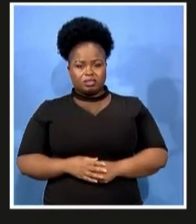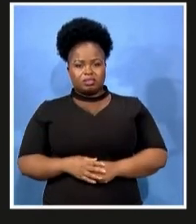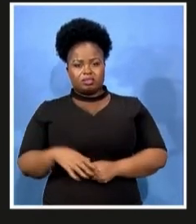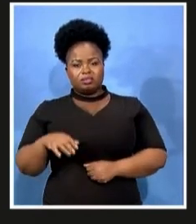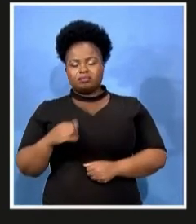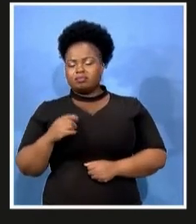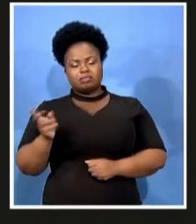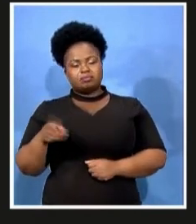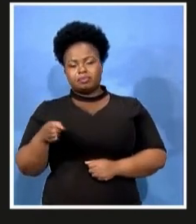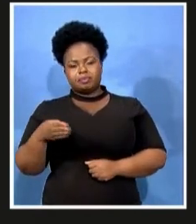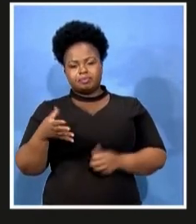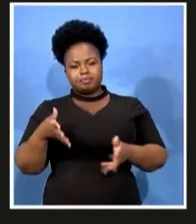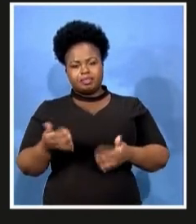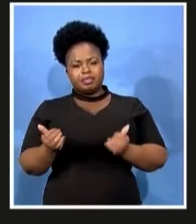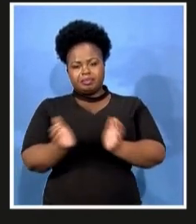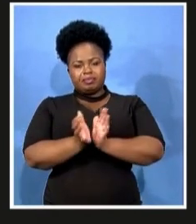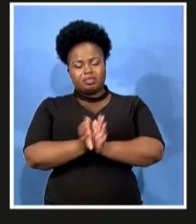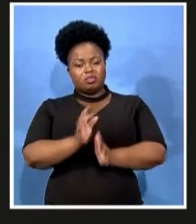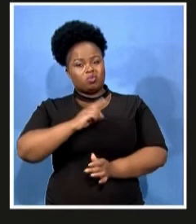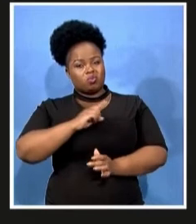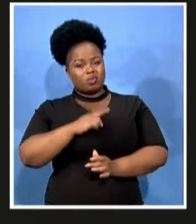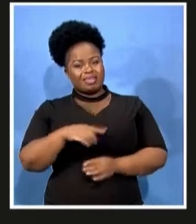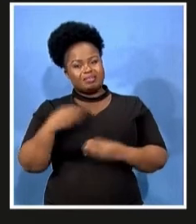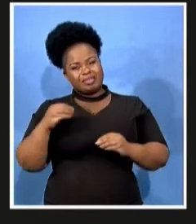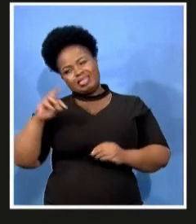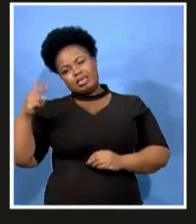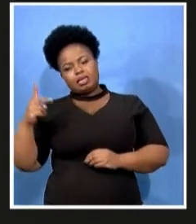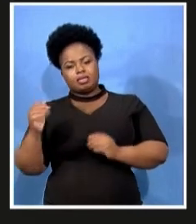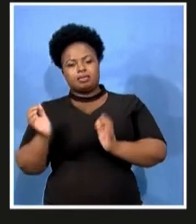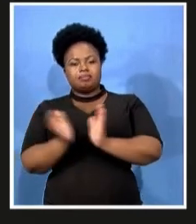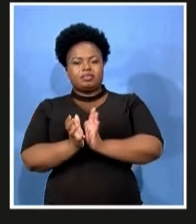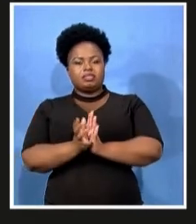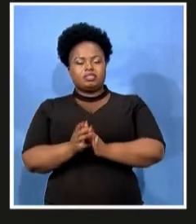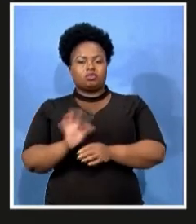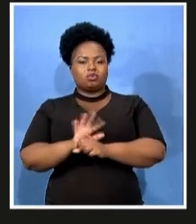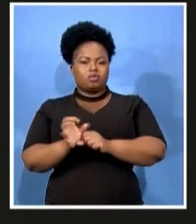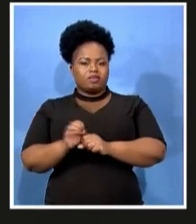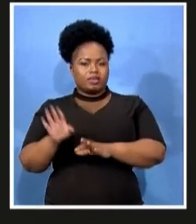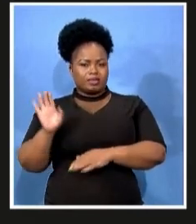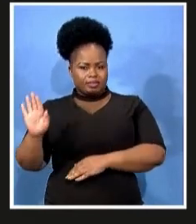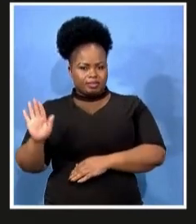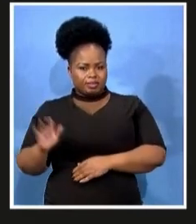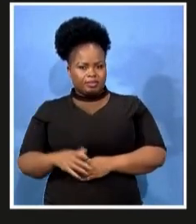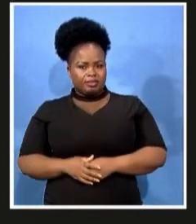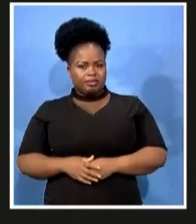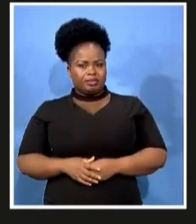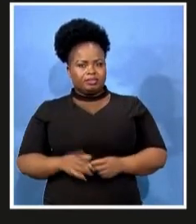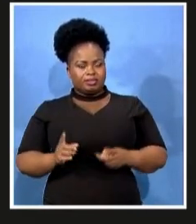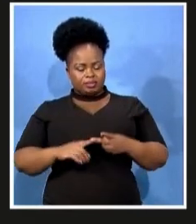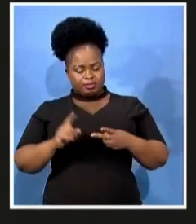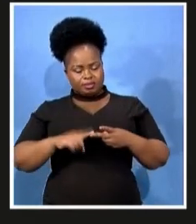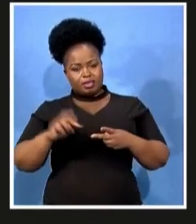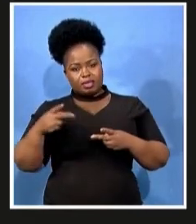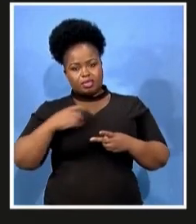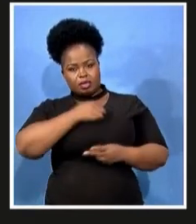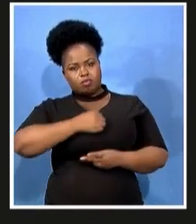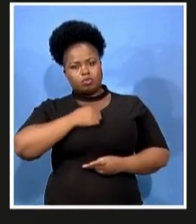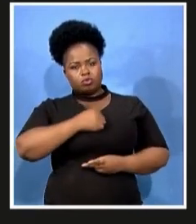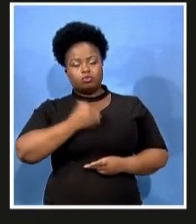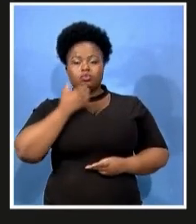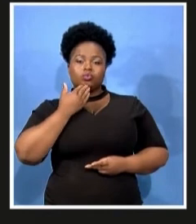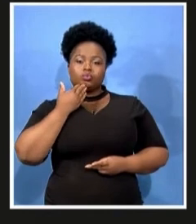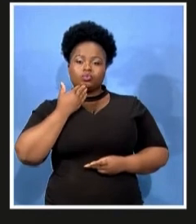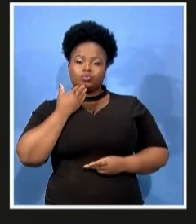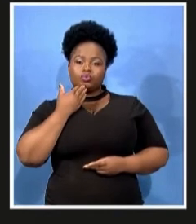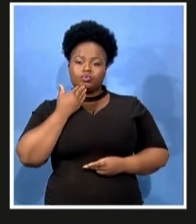he's attending another meeting on COVID. Another apology is from the Western